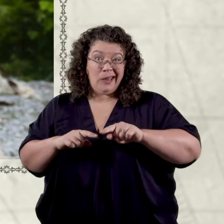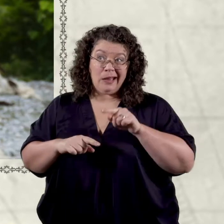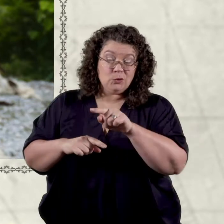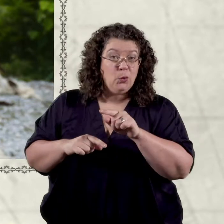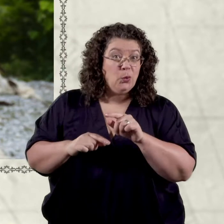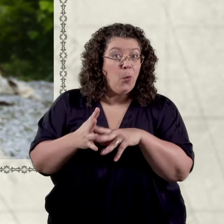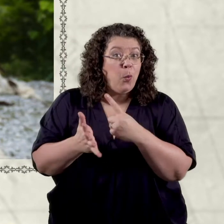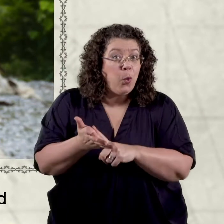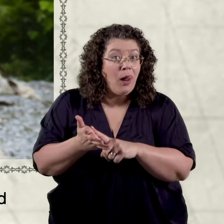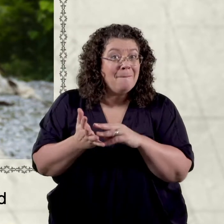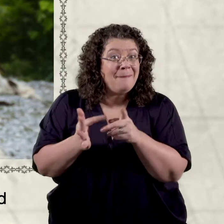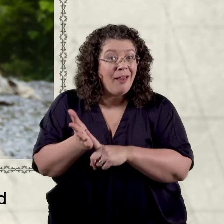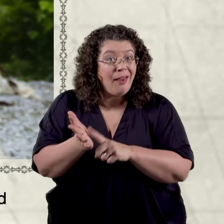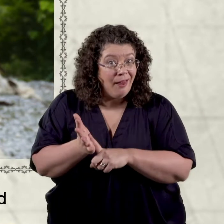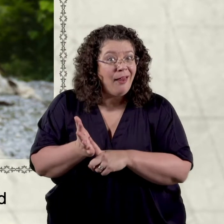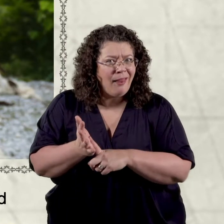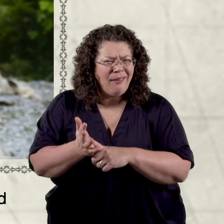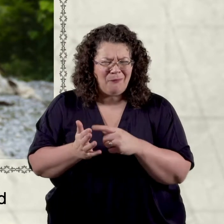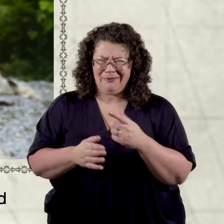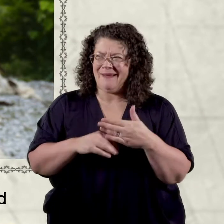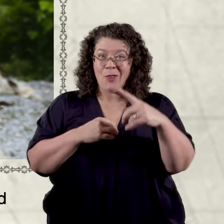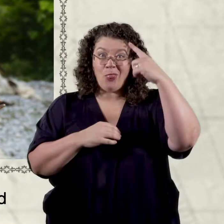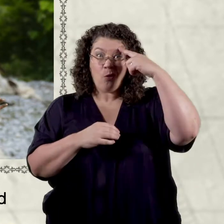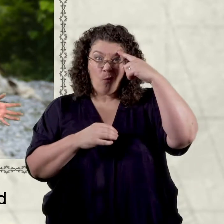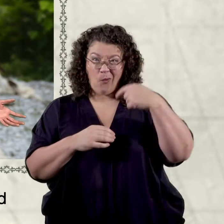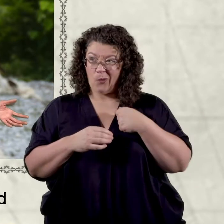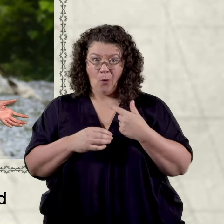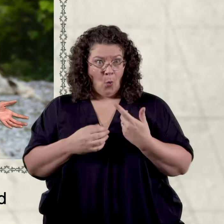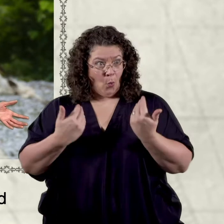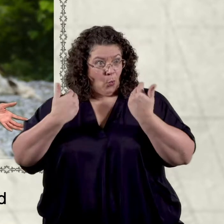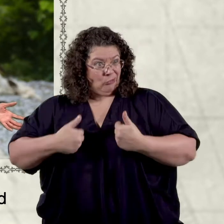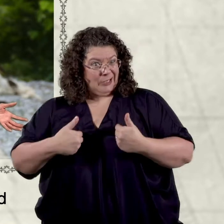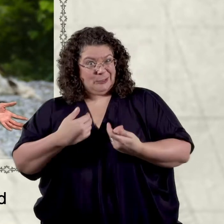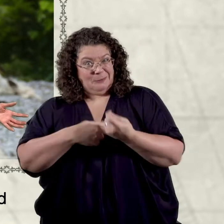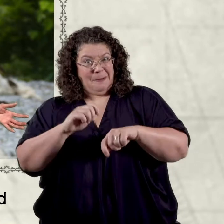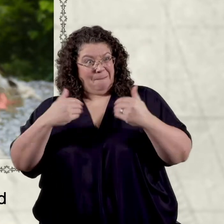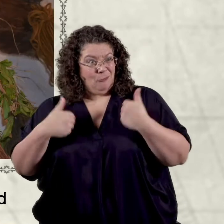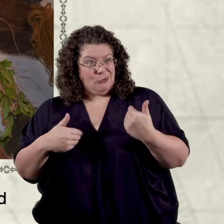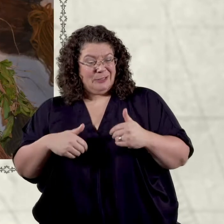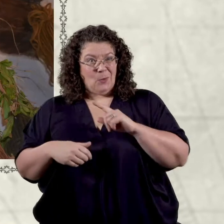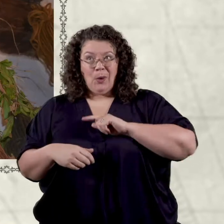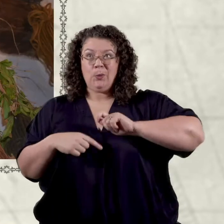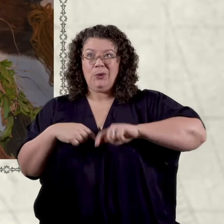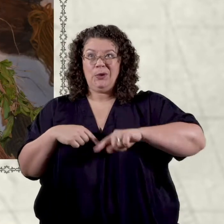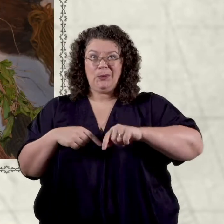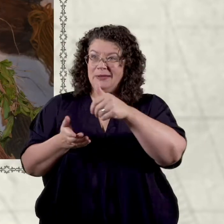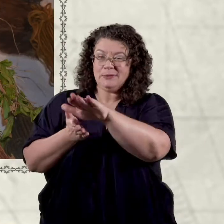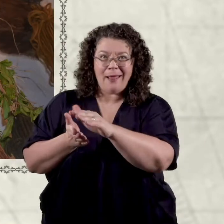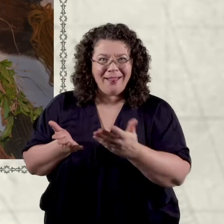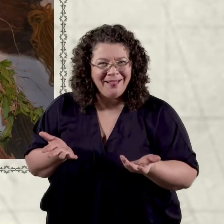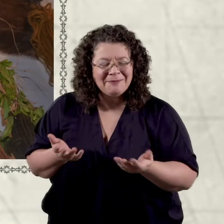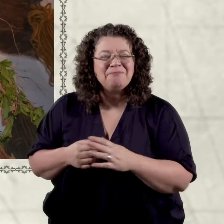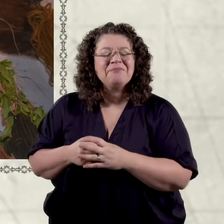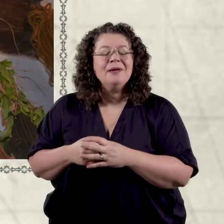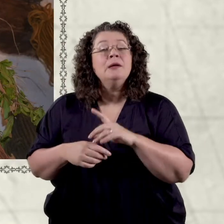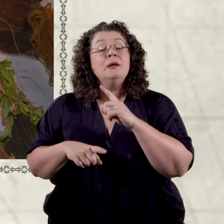woolen mills. Who'd have thought that somebody would make a fortune from going to the toilet? Anyway, moving